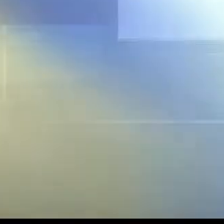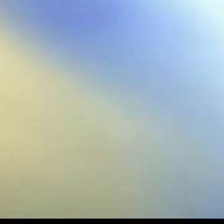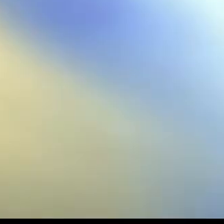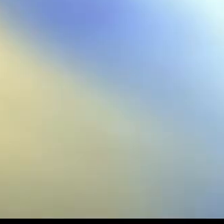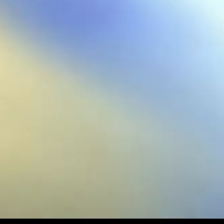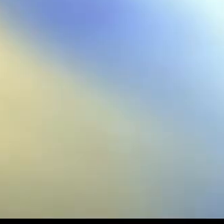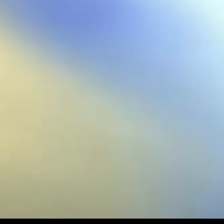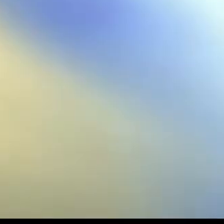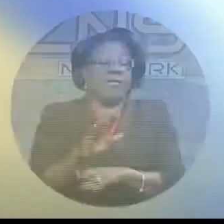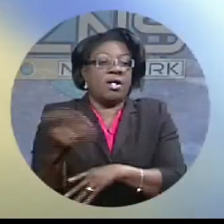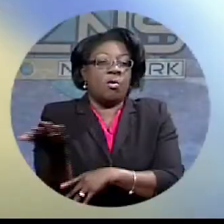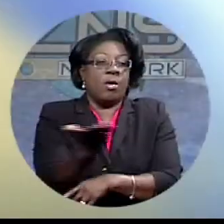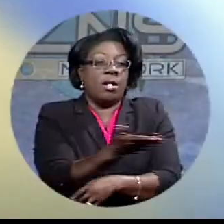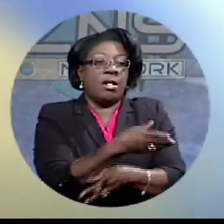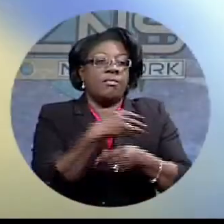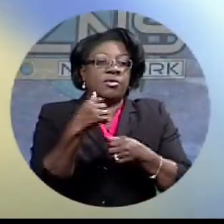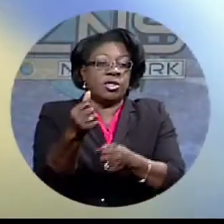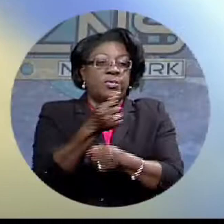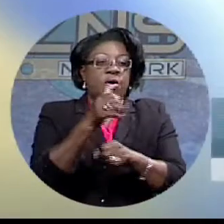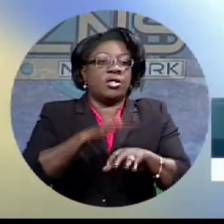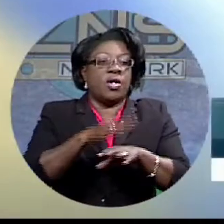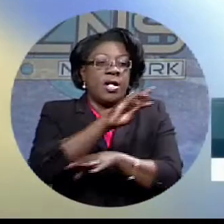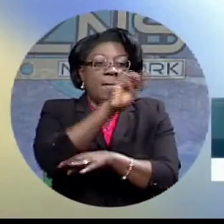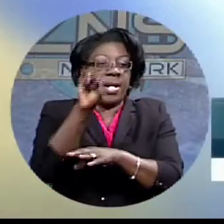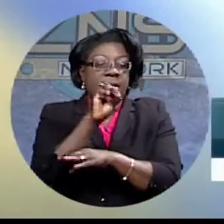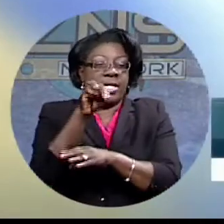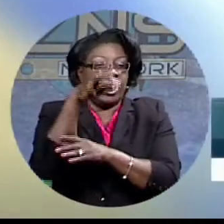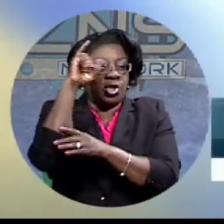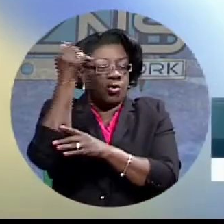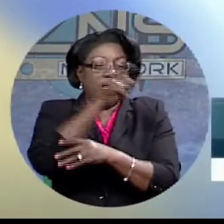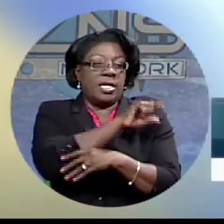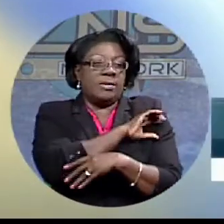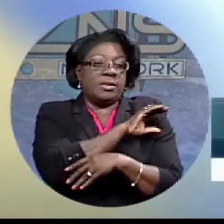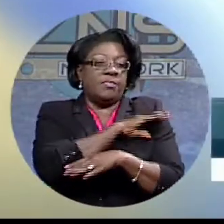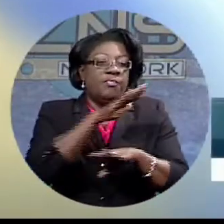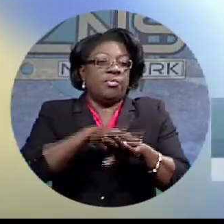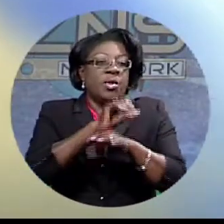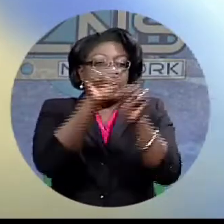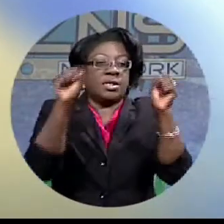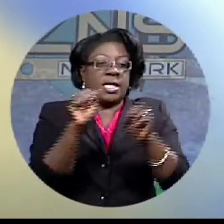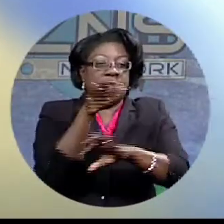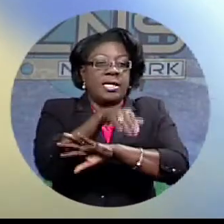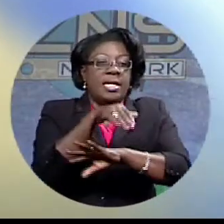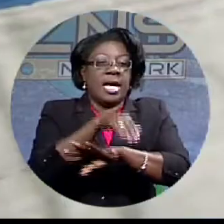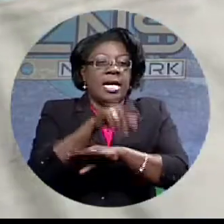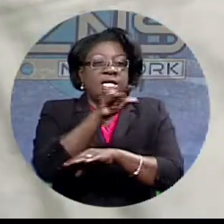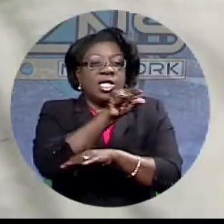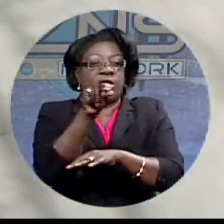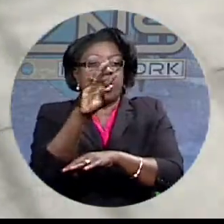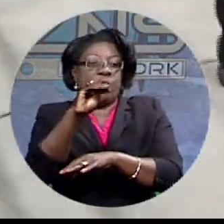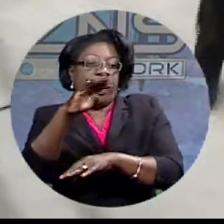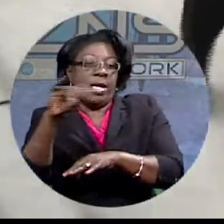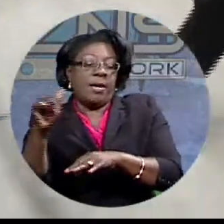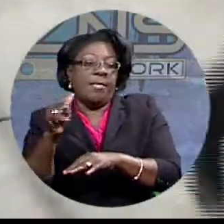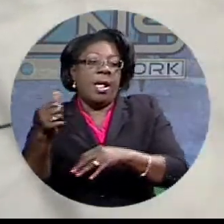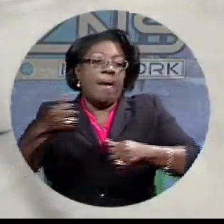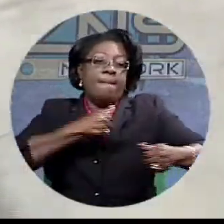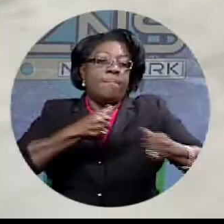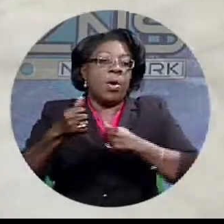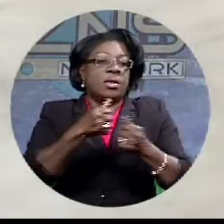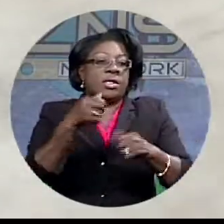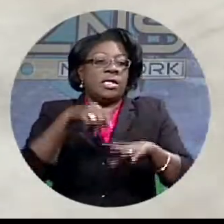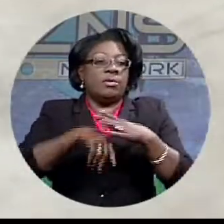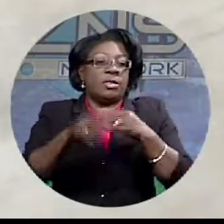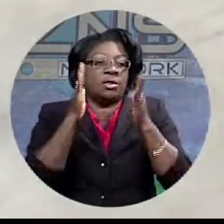Good evening and welcome to this first look at sports on a Monday. I am Julian Gibson. On Saturday night at the Kendall Isaacs Gym, amateur boxing took the spotlight.